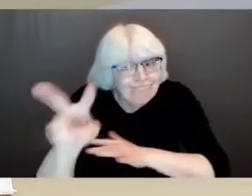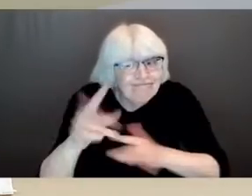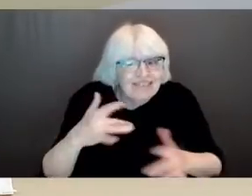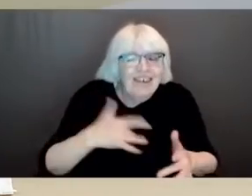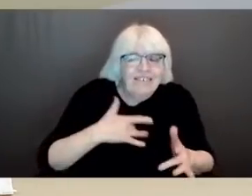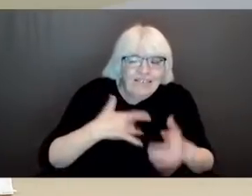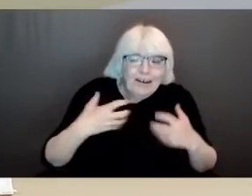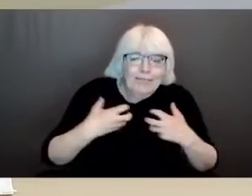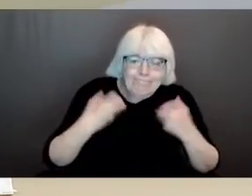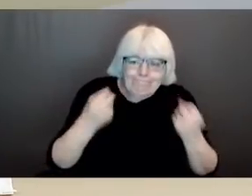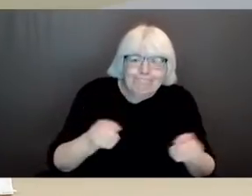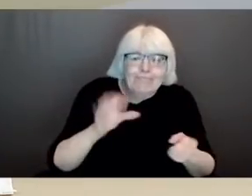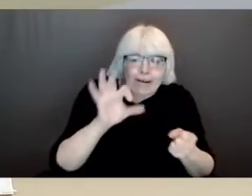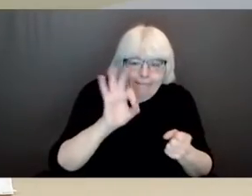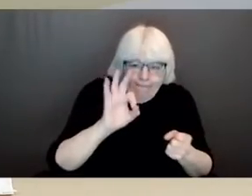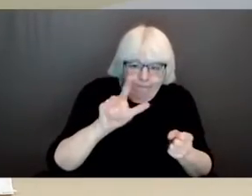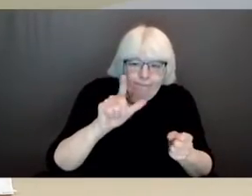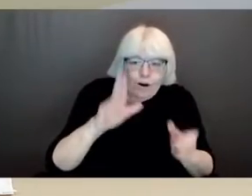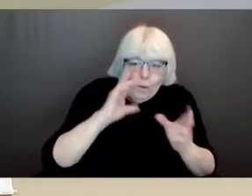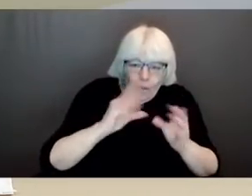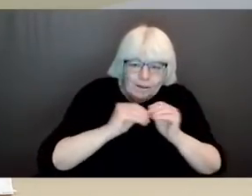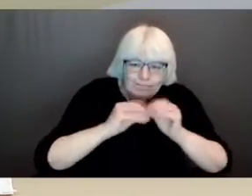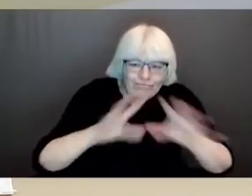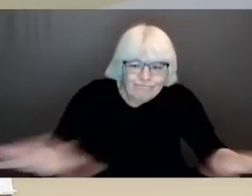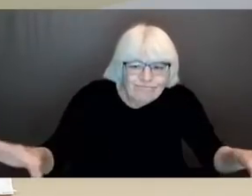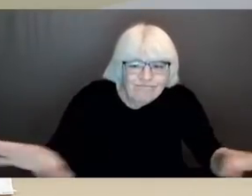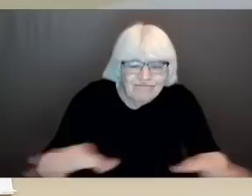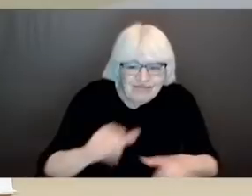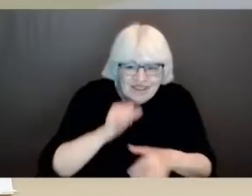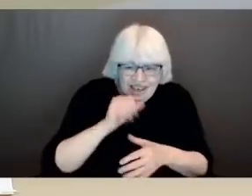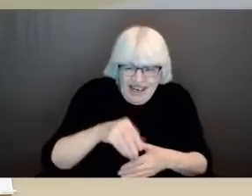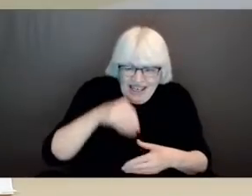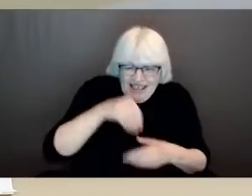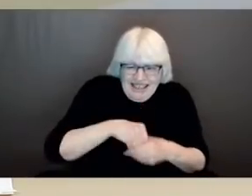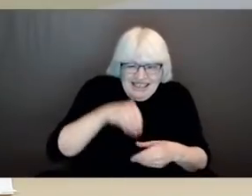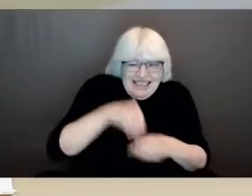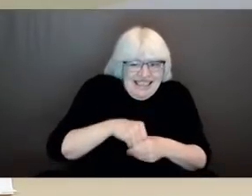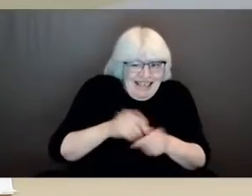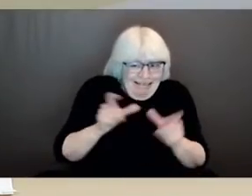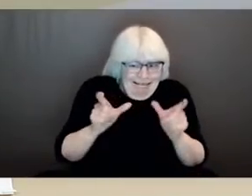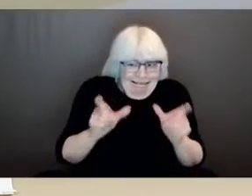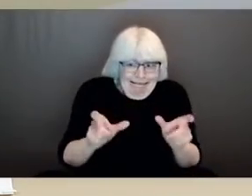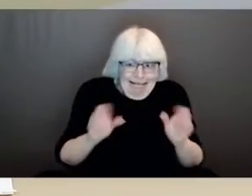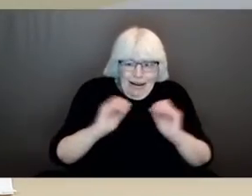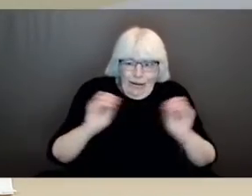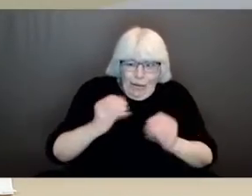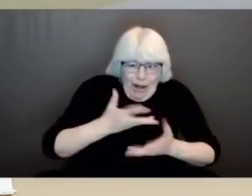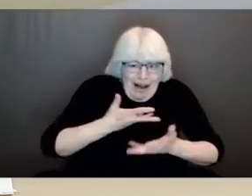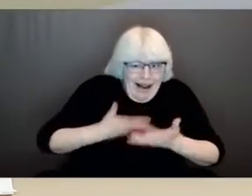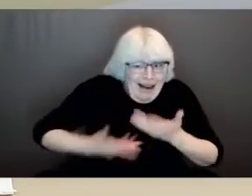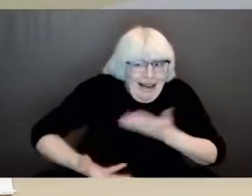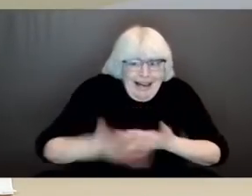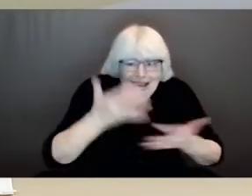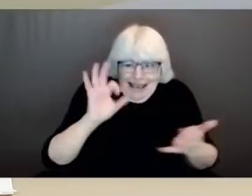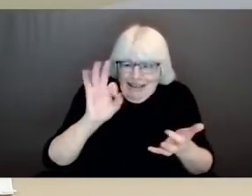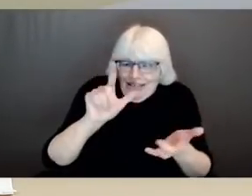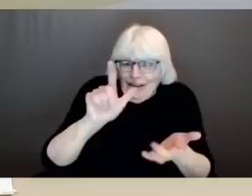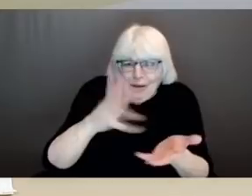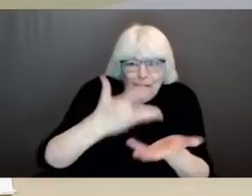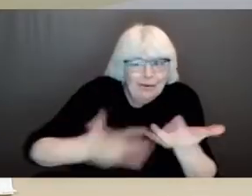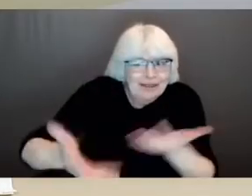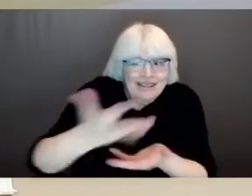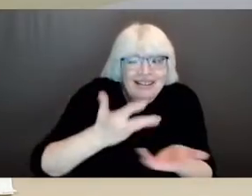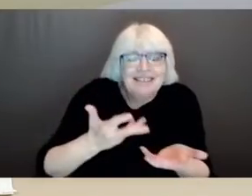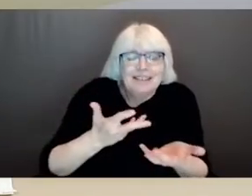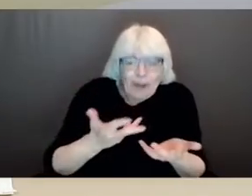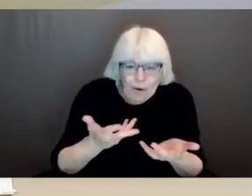levels of immunity in the population, given there was much less circulation of the flu last year, and the easing of some public health